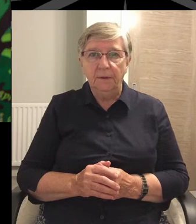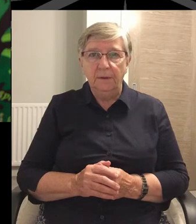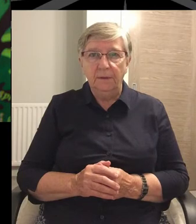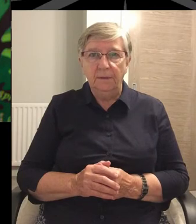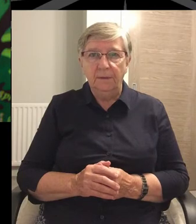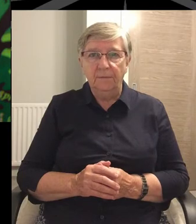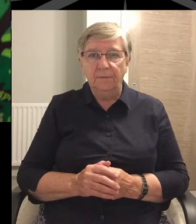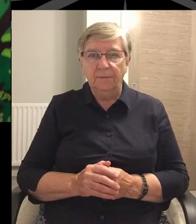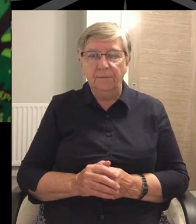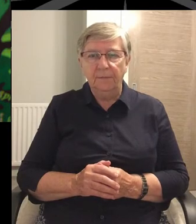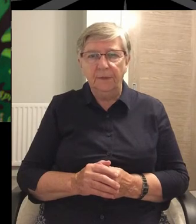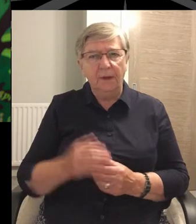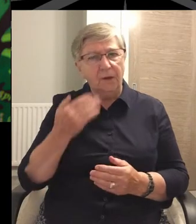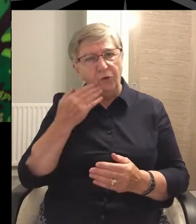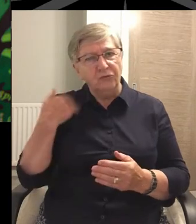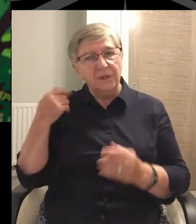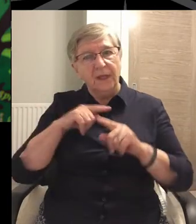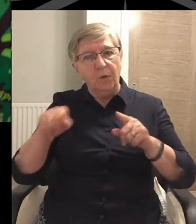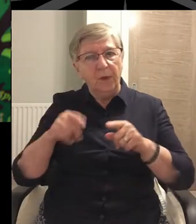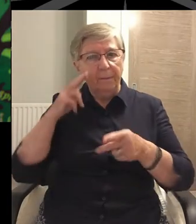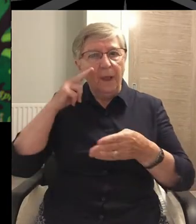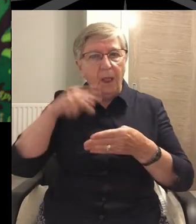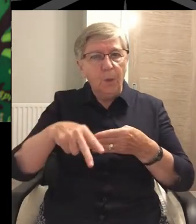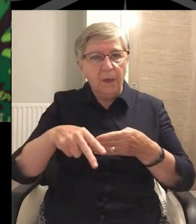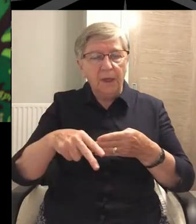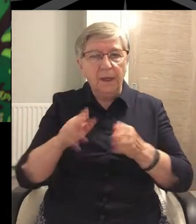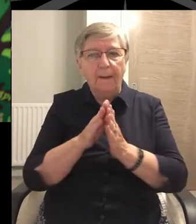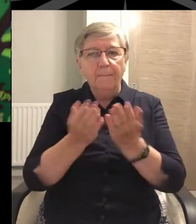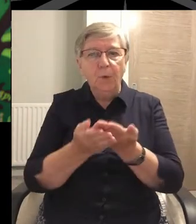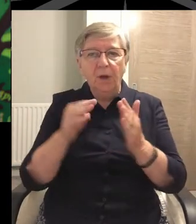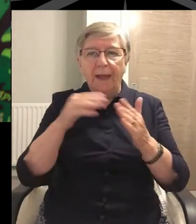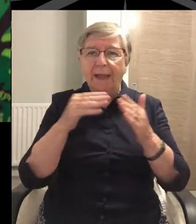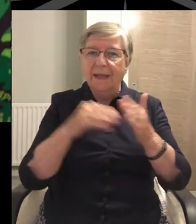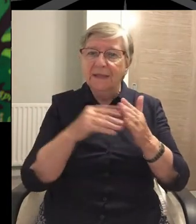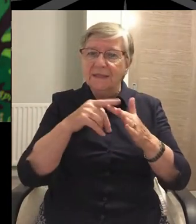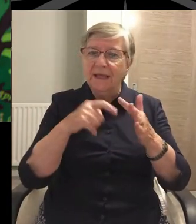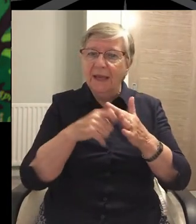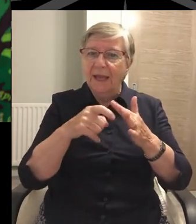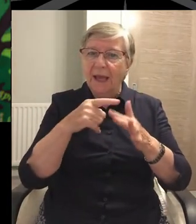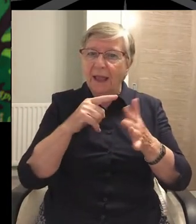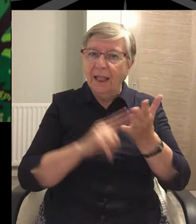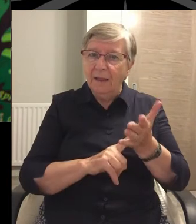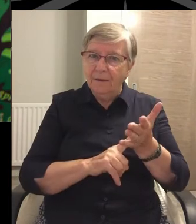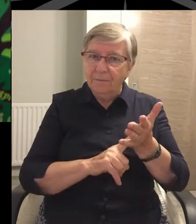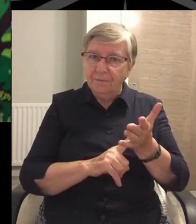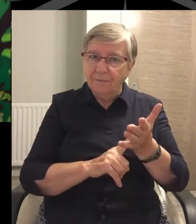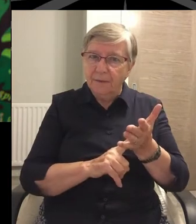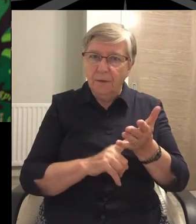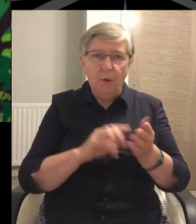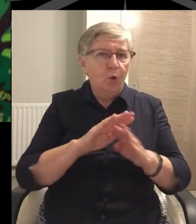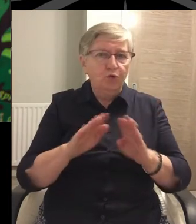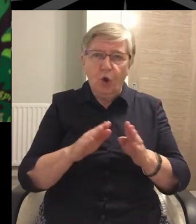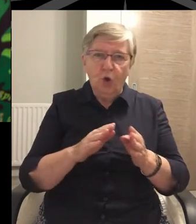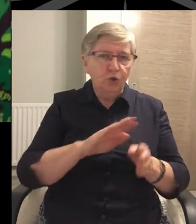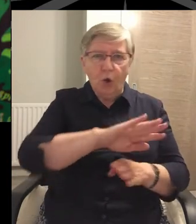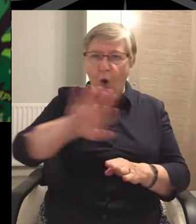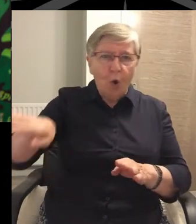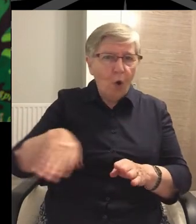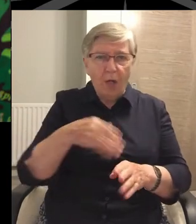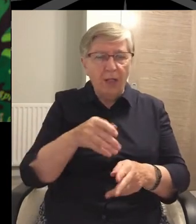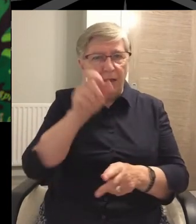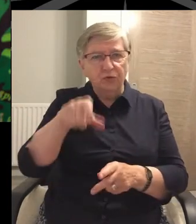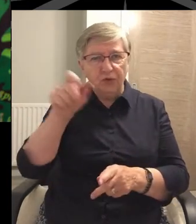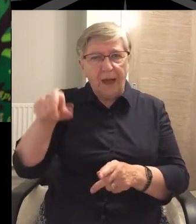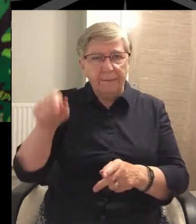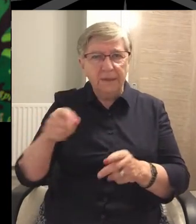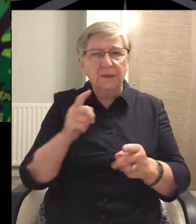We've been following in a series in the Old Testament prophet Ezekiel. In the series, we're not covering chapter 18, but